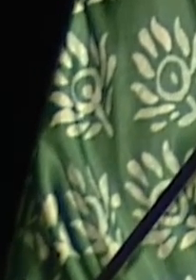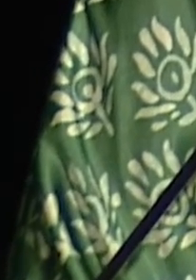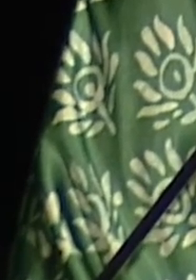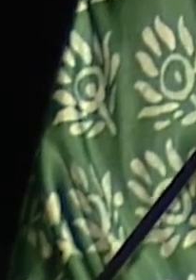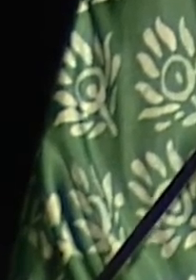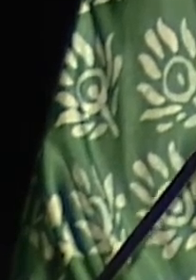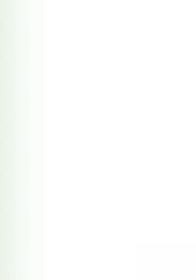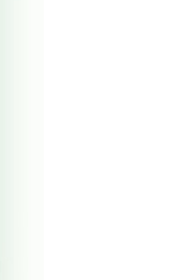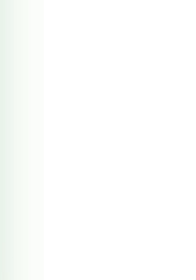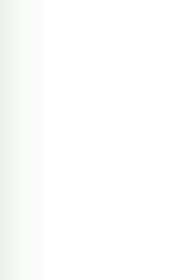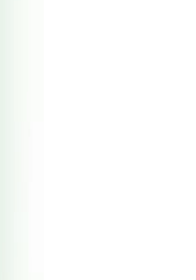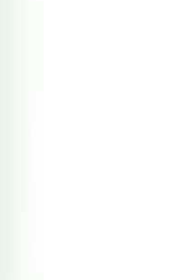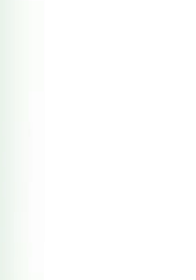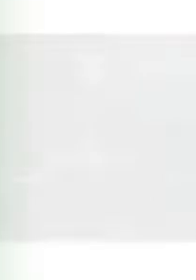time.